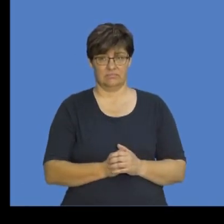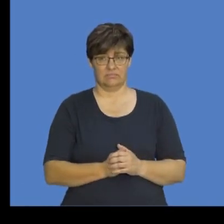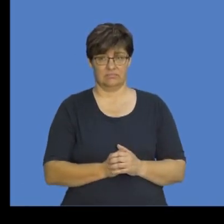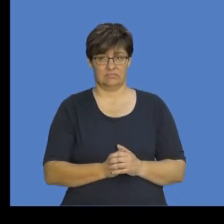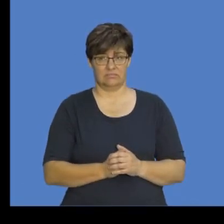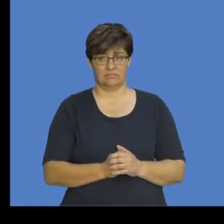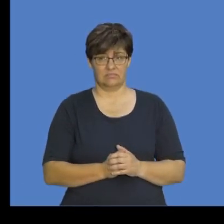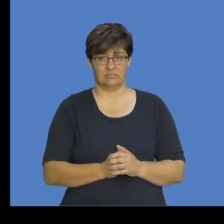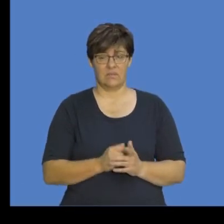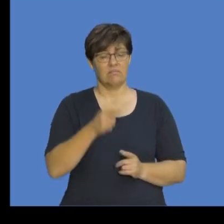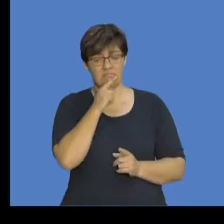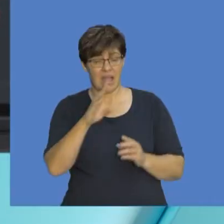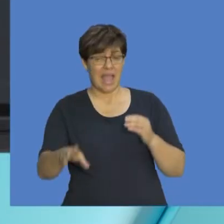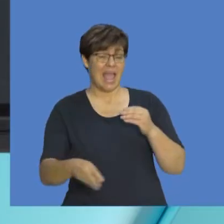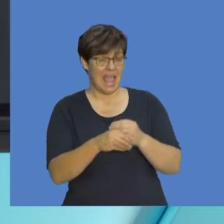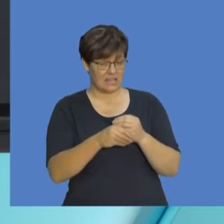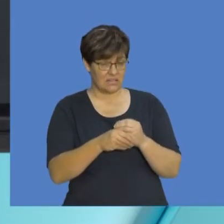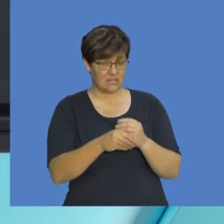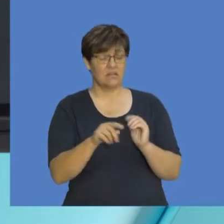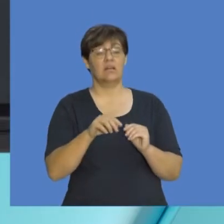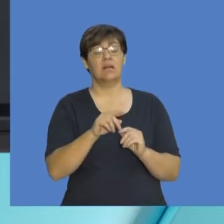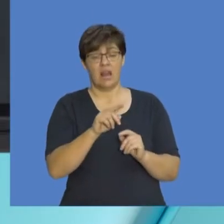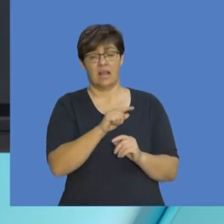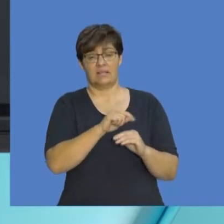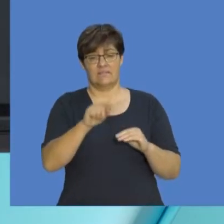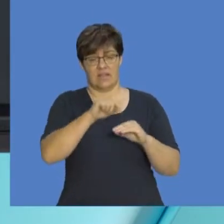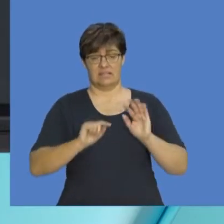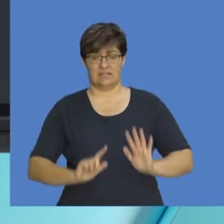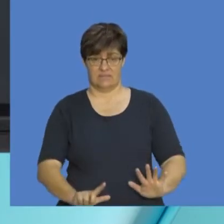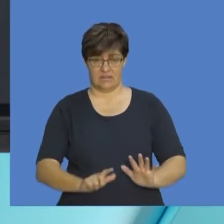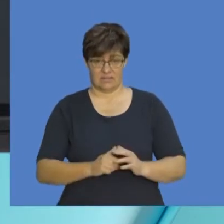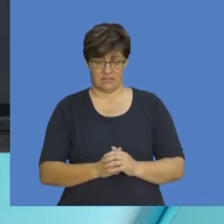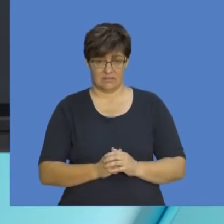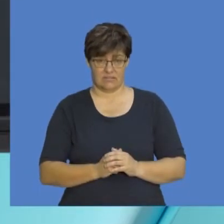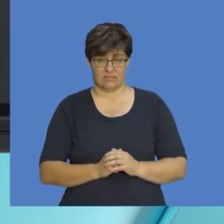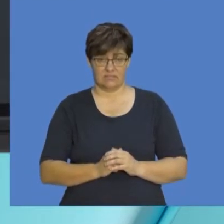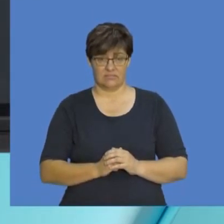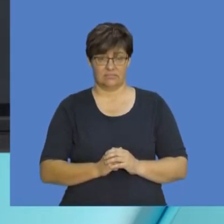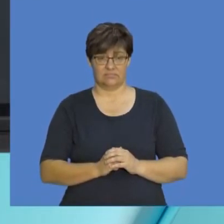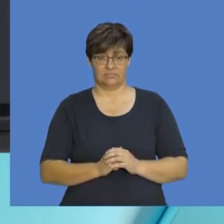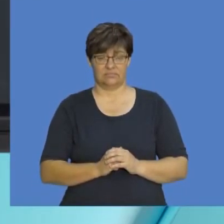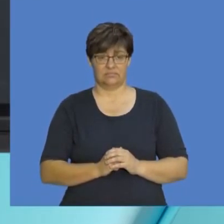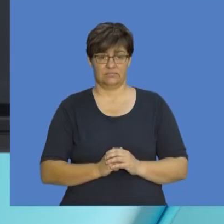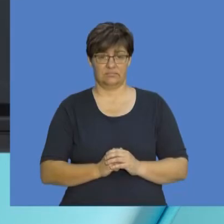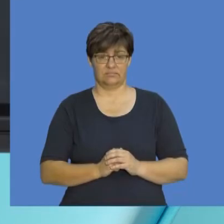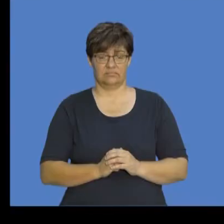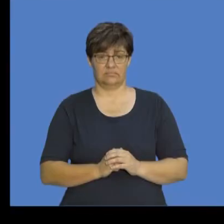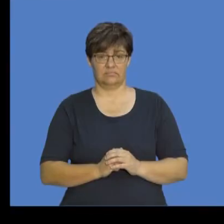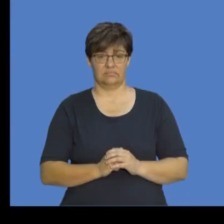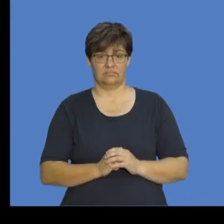Okay. Then we add that, we divide it by 7. We divide by 7.